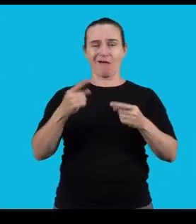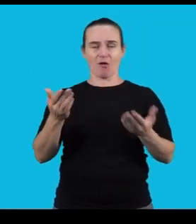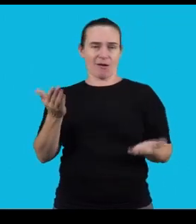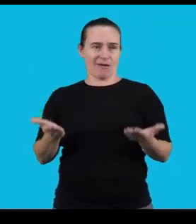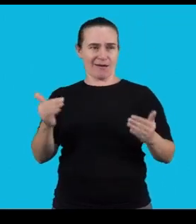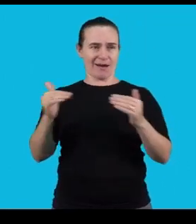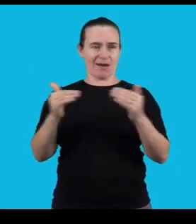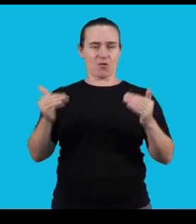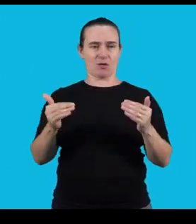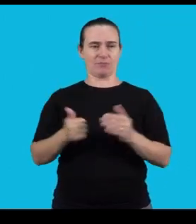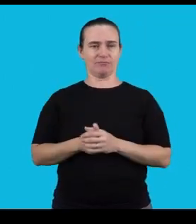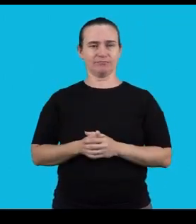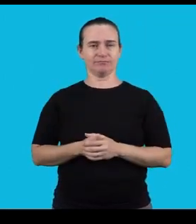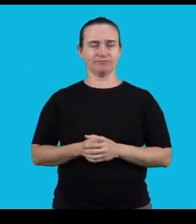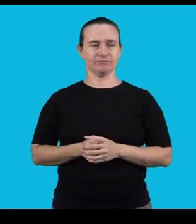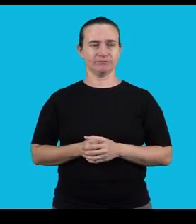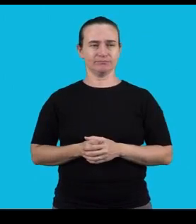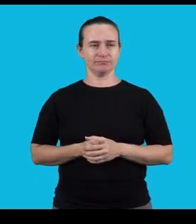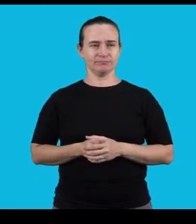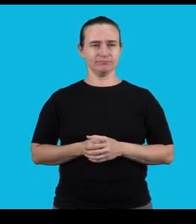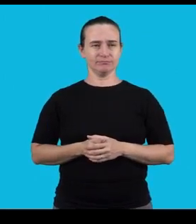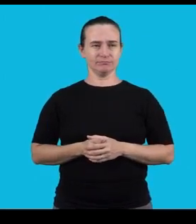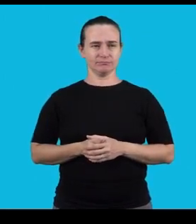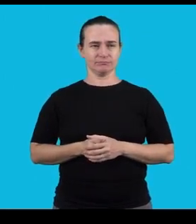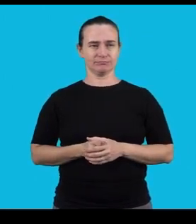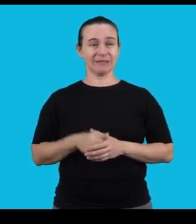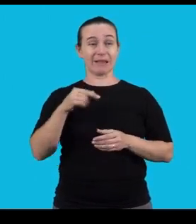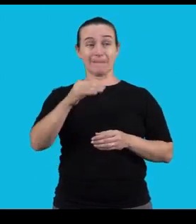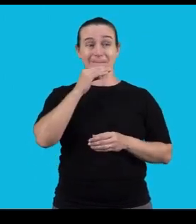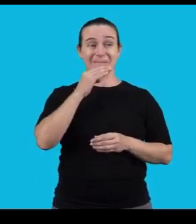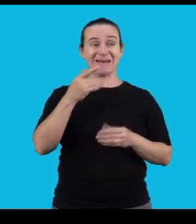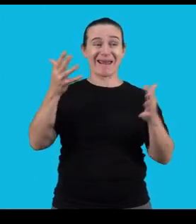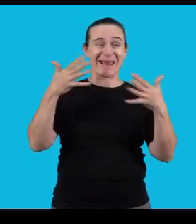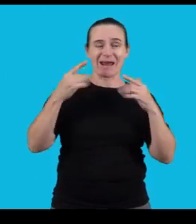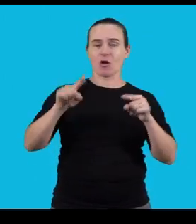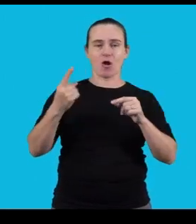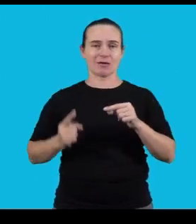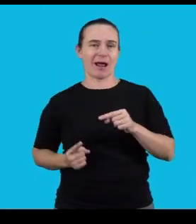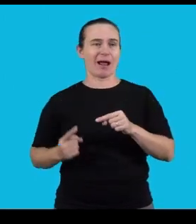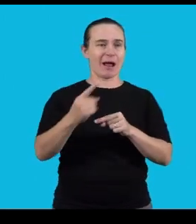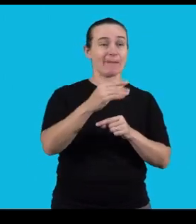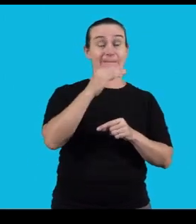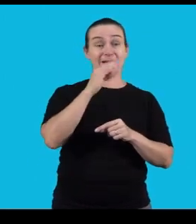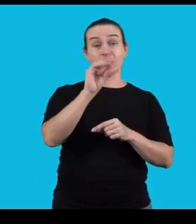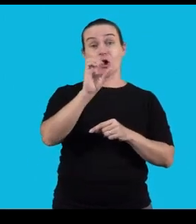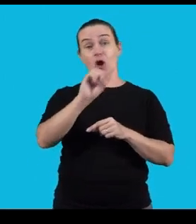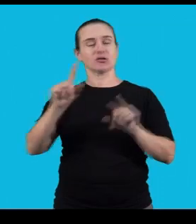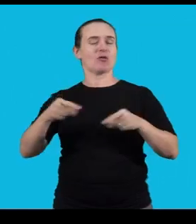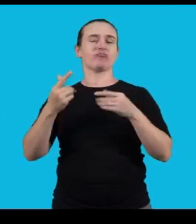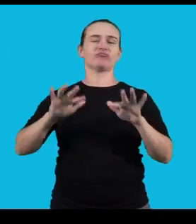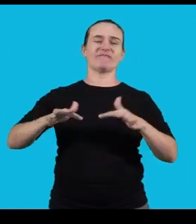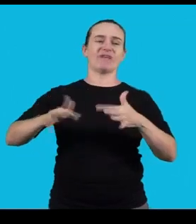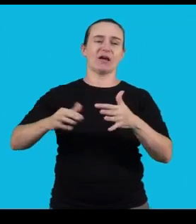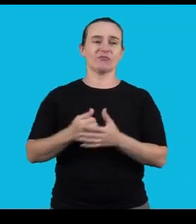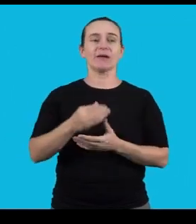of tympanic membrane, and as air cannot pass up the tube, so ossicles cannot vibrate freely. This